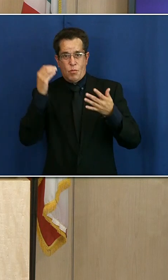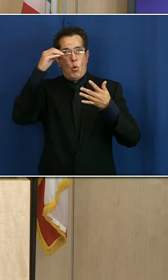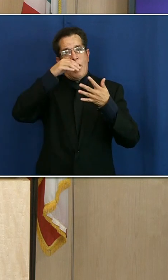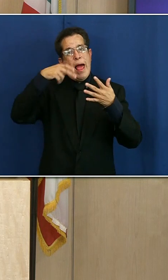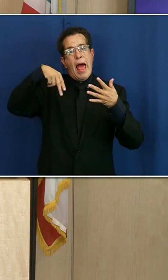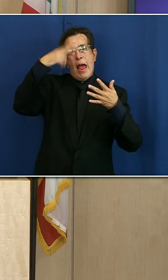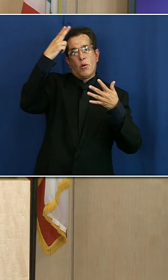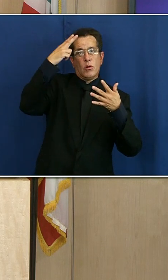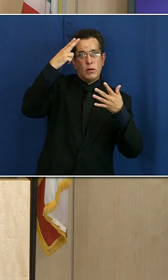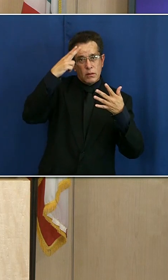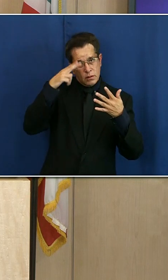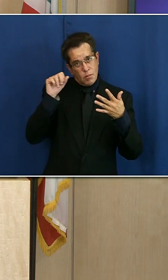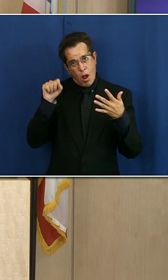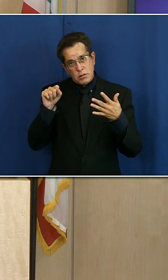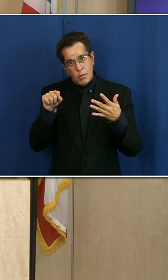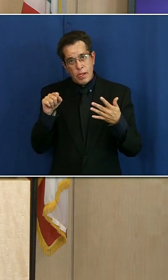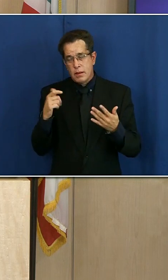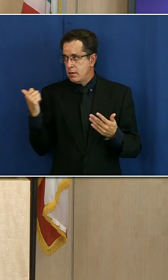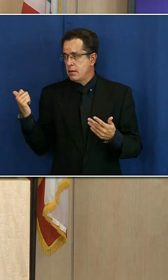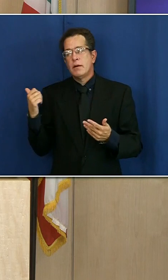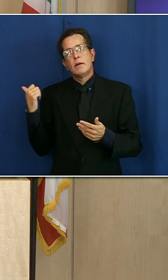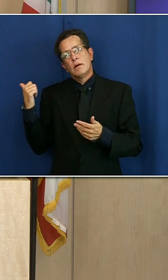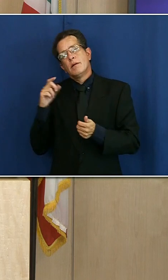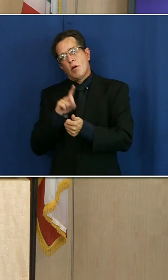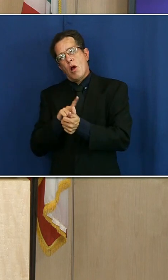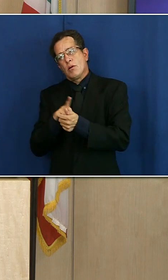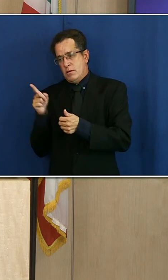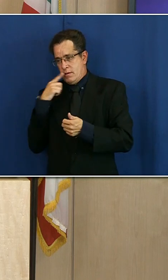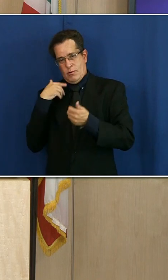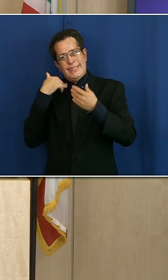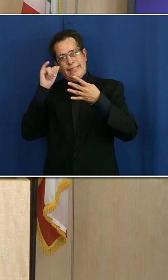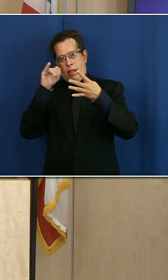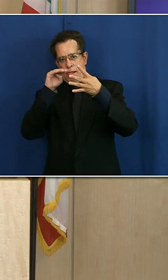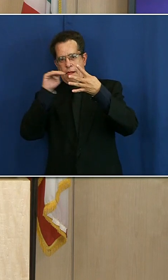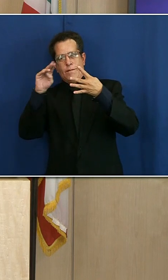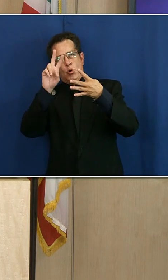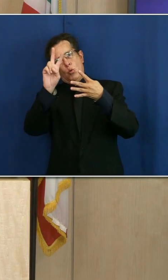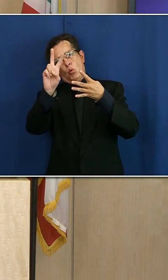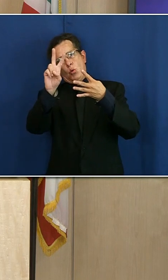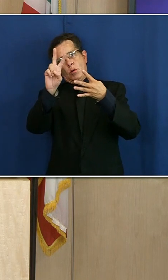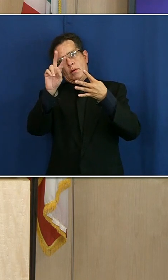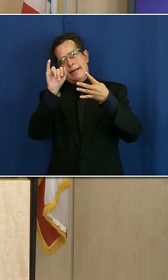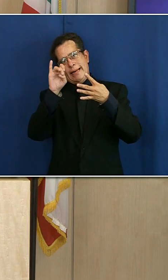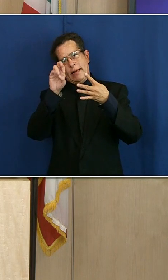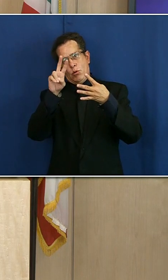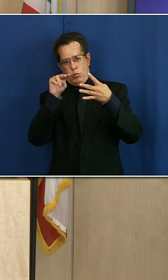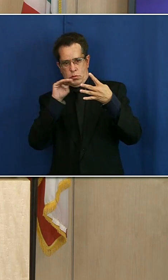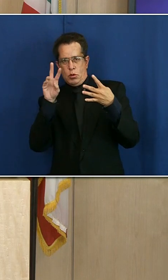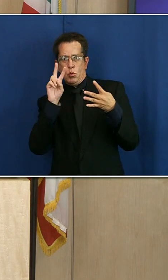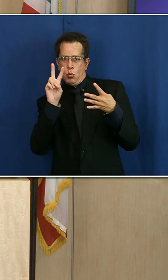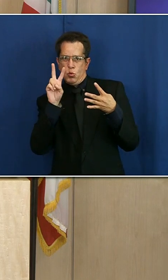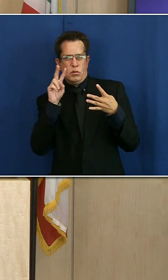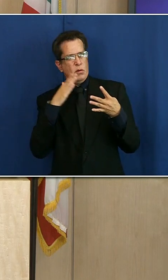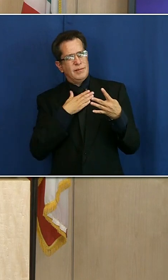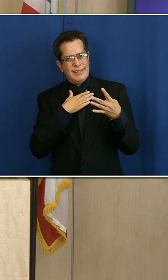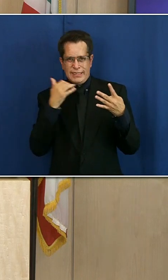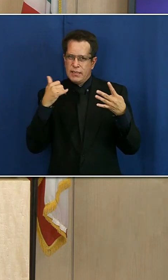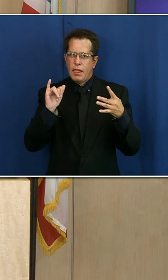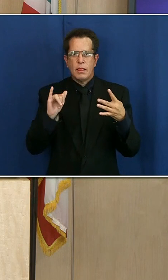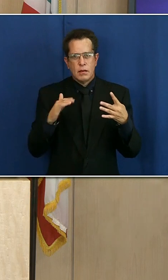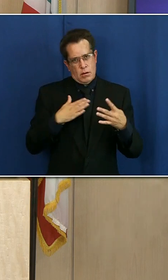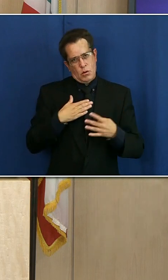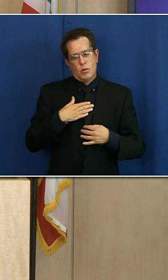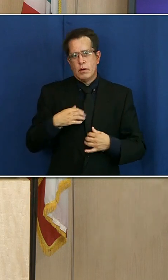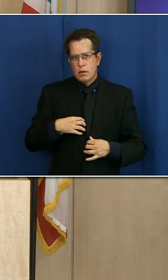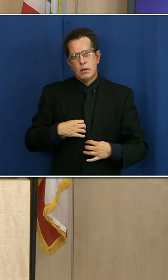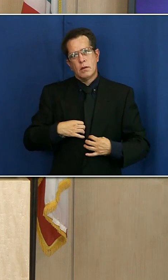tier than we are? Well, we're still in tier 2, and the collection, that's